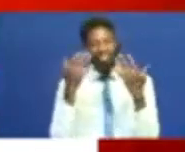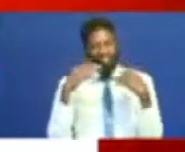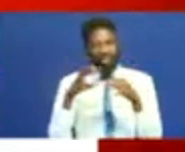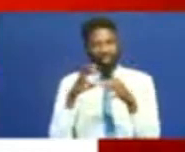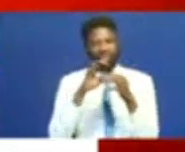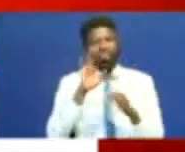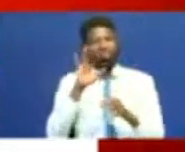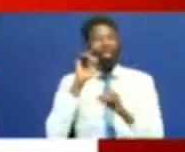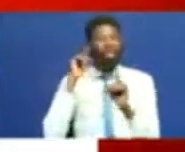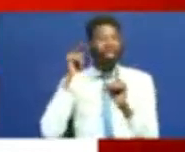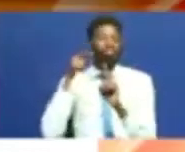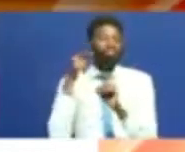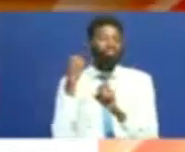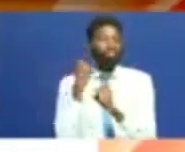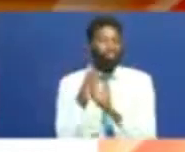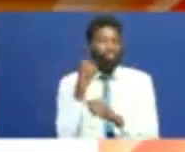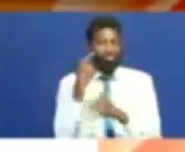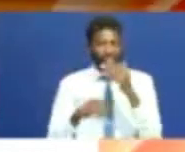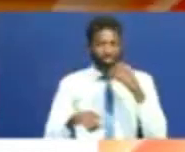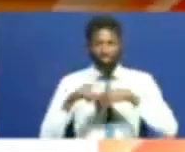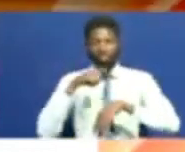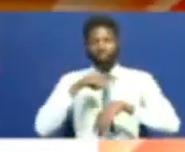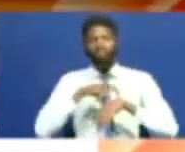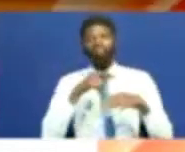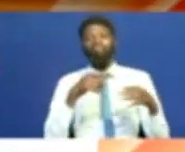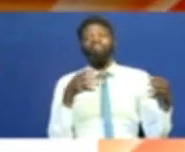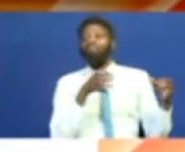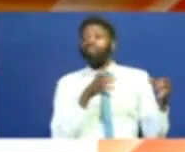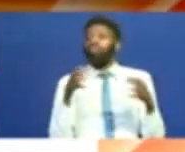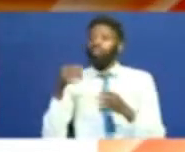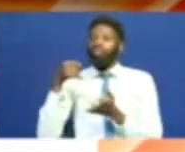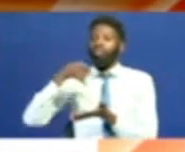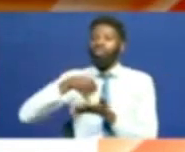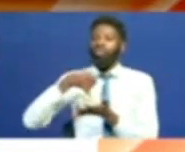as the coalition will be part of the bipartisan talks.